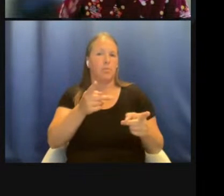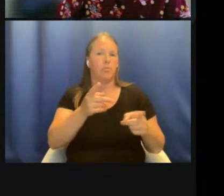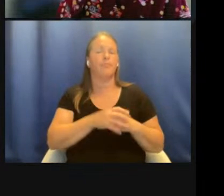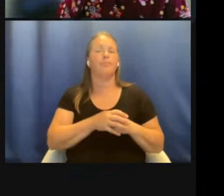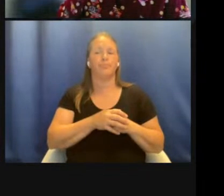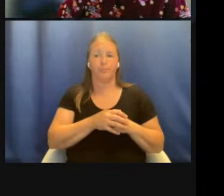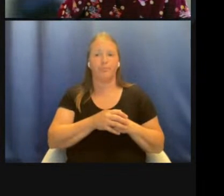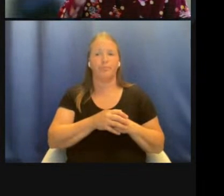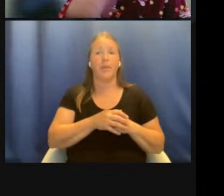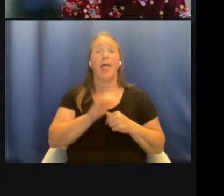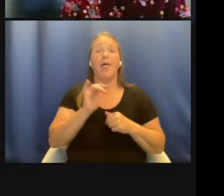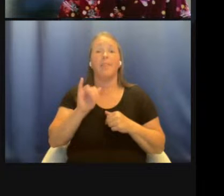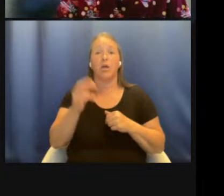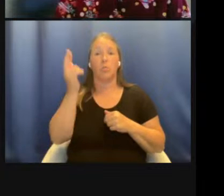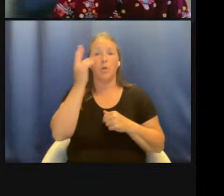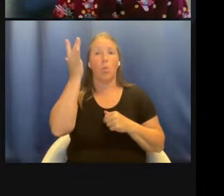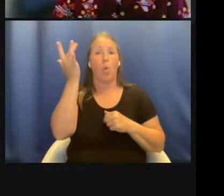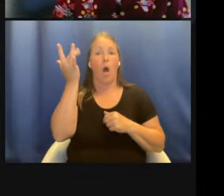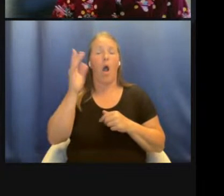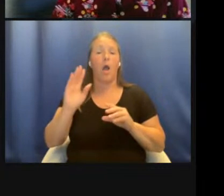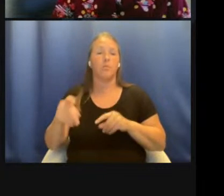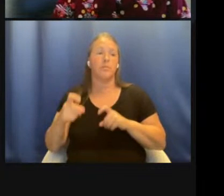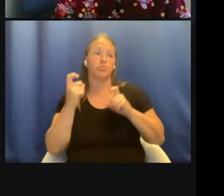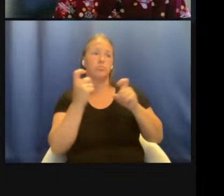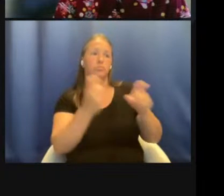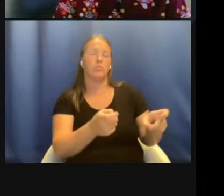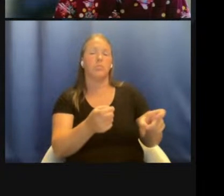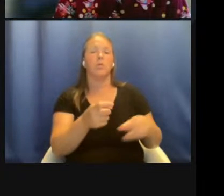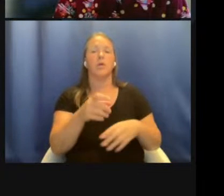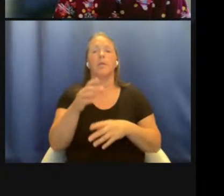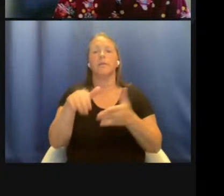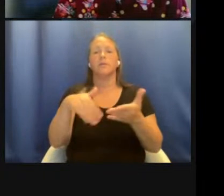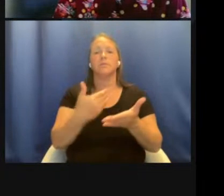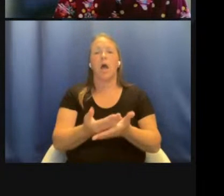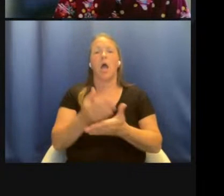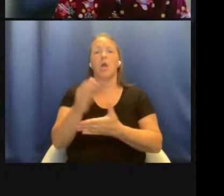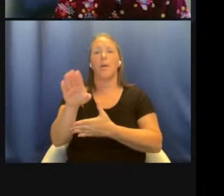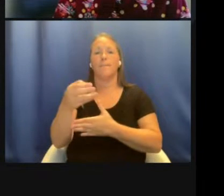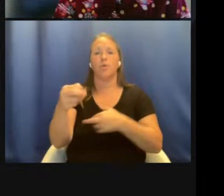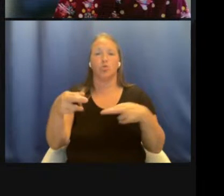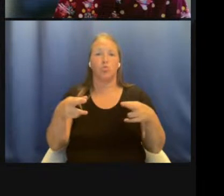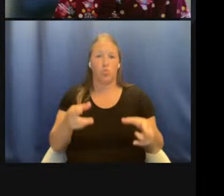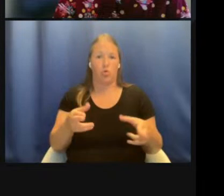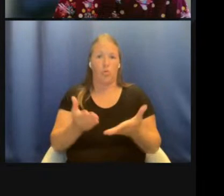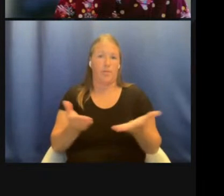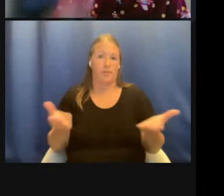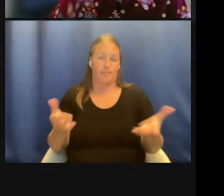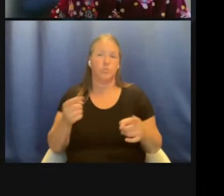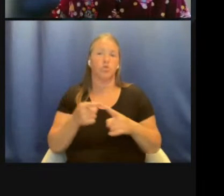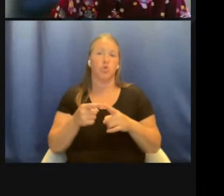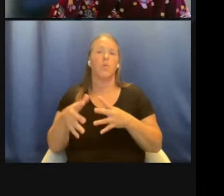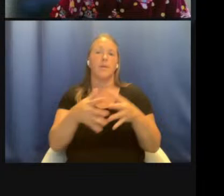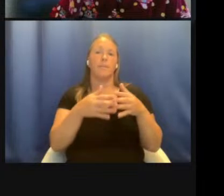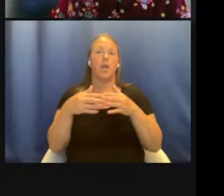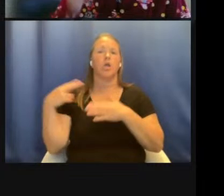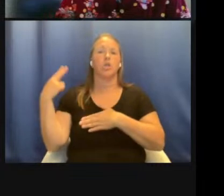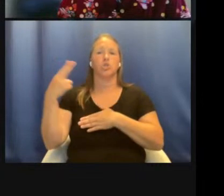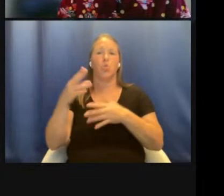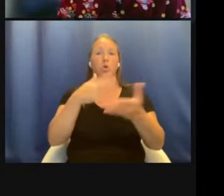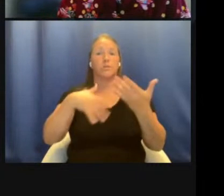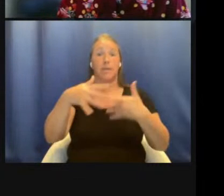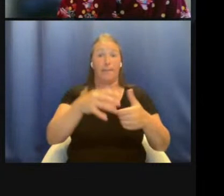Maryland Historical Society. So to wrap up, we'll go to where is Elizabeth in all this? Elizabeth, at